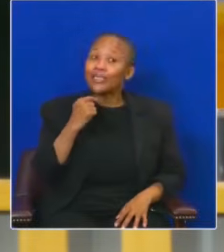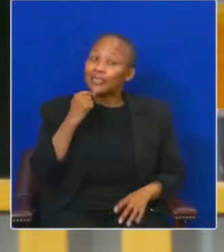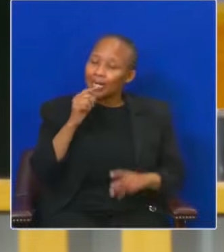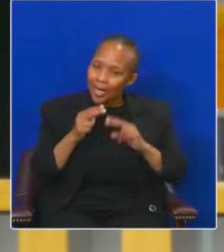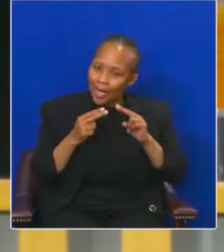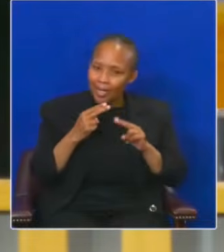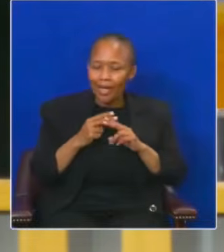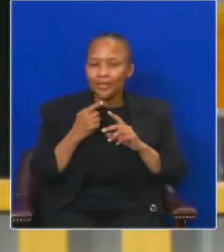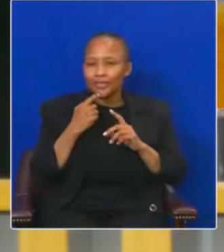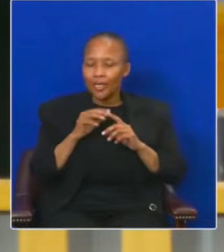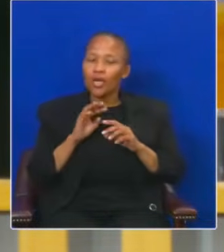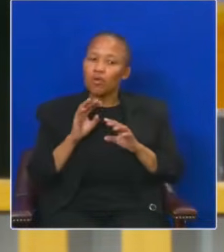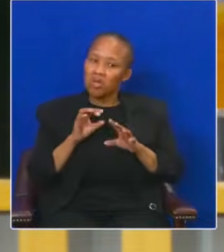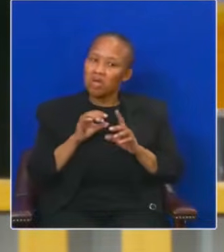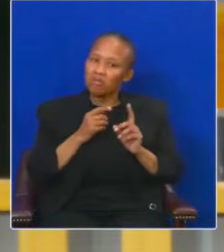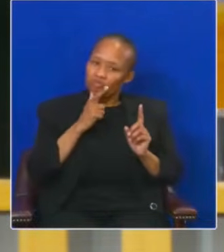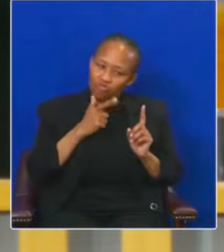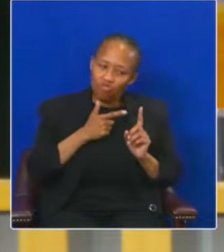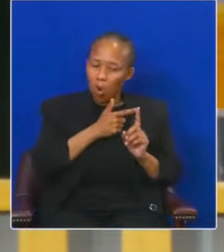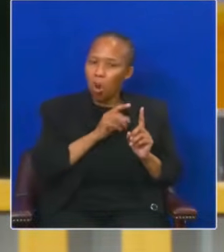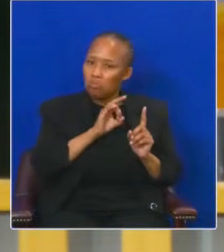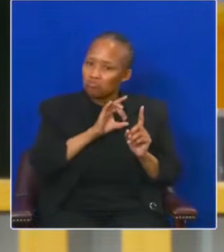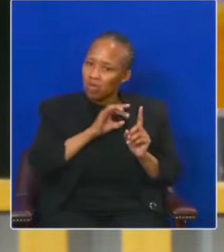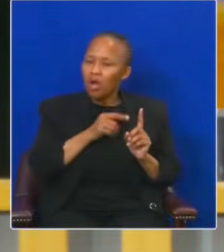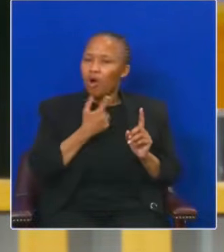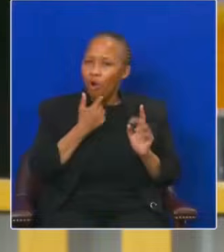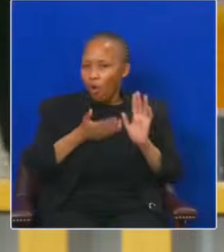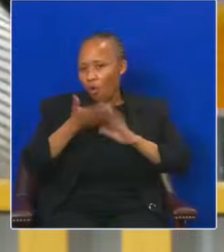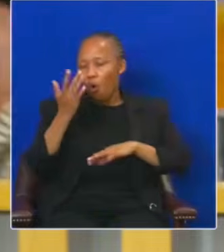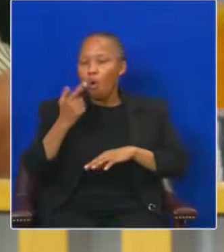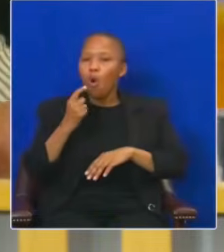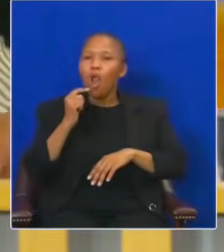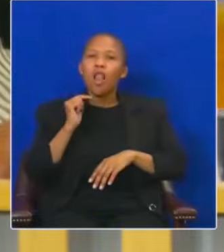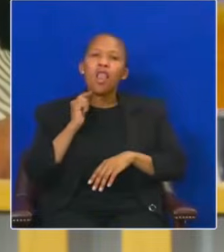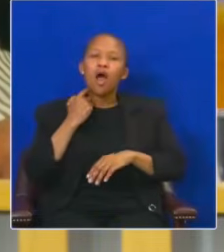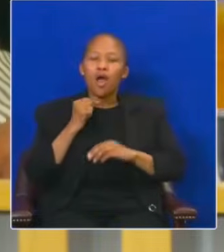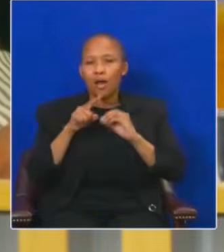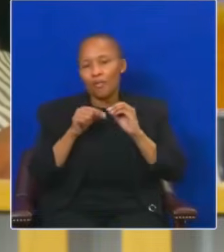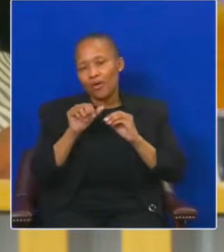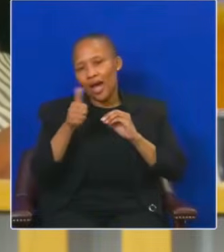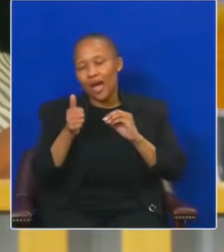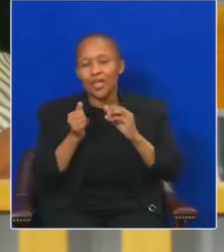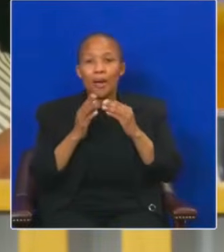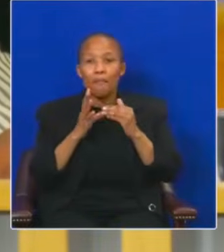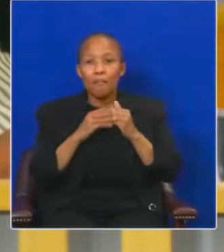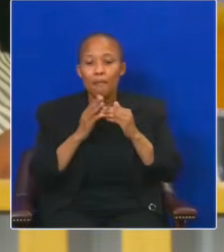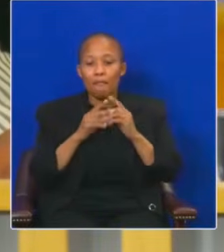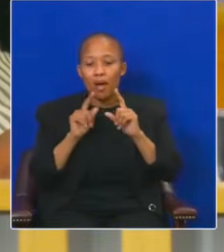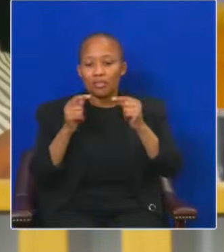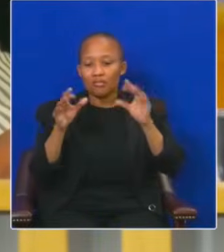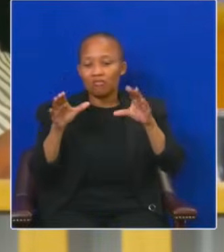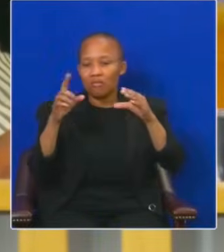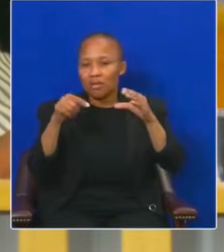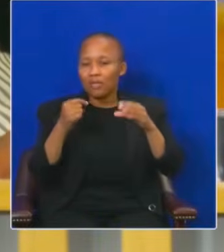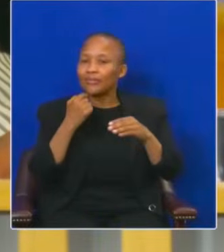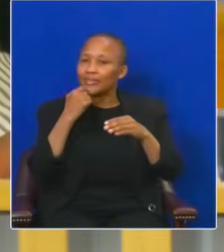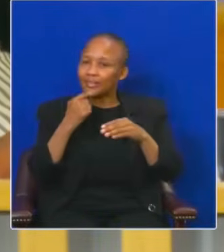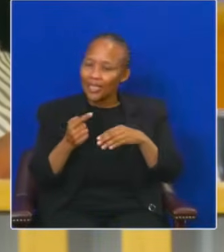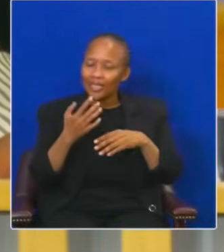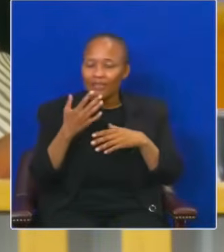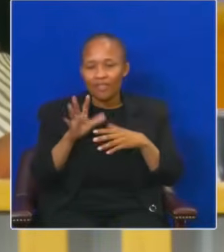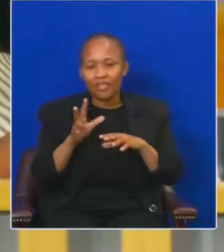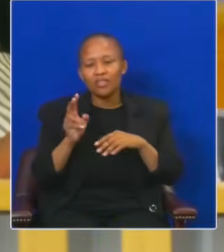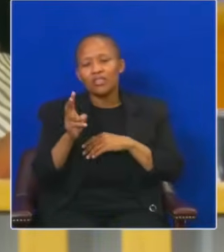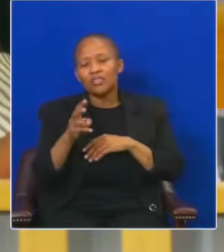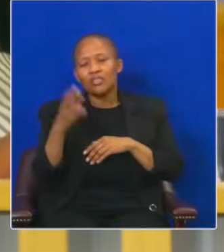members of the GCI Ops that they have stolen his property, you don't mention in the statement itself